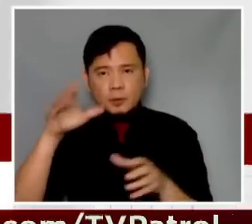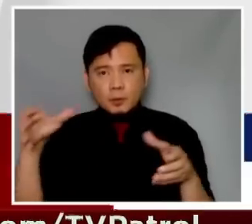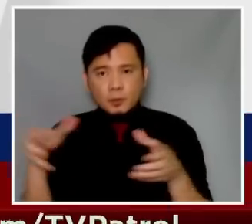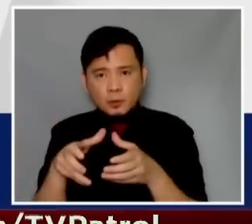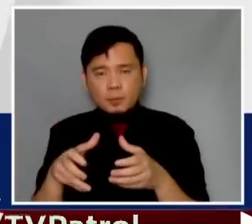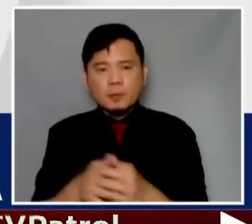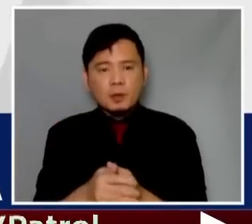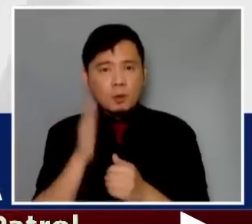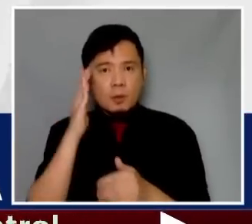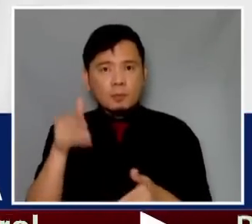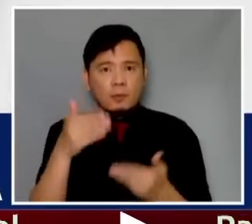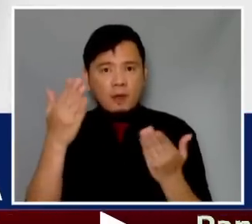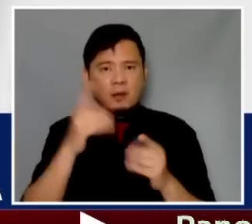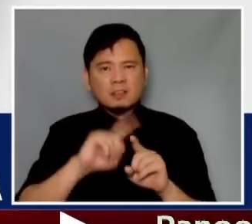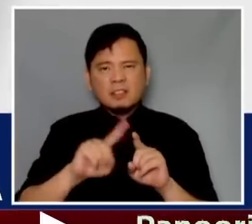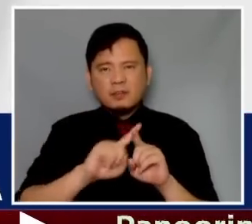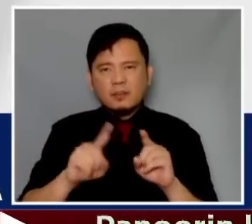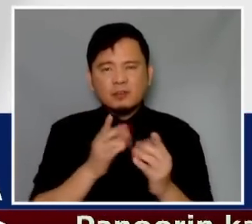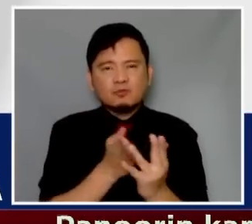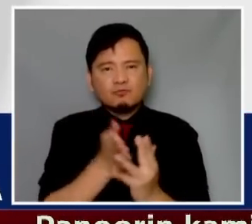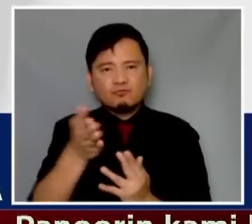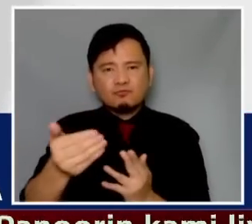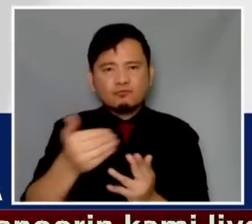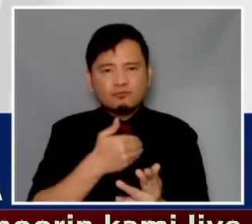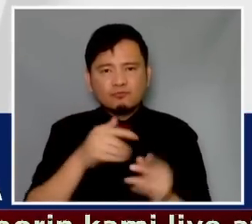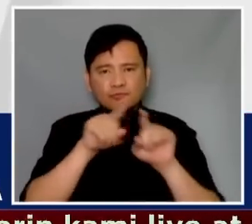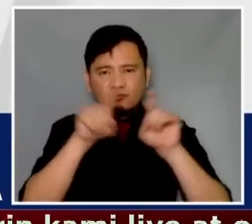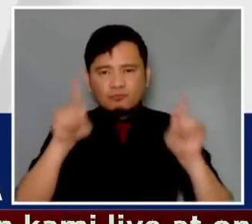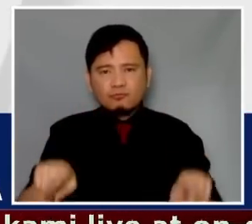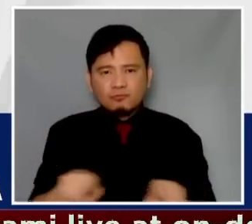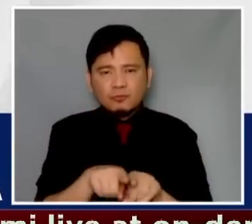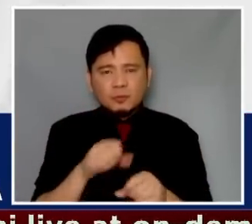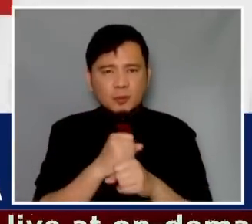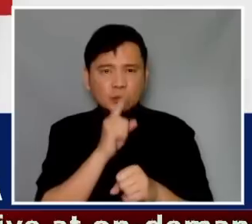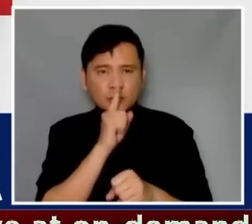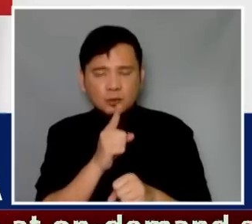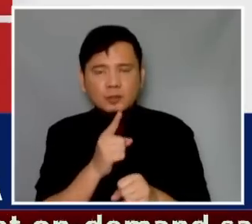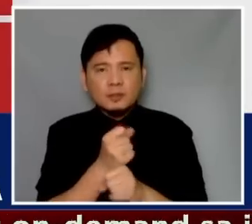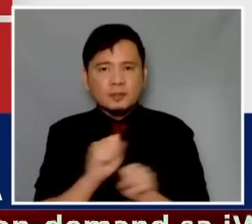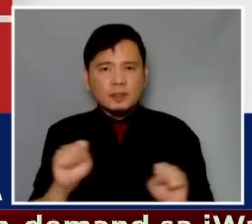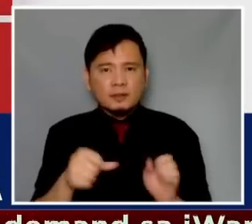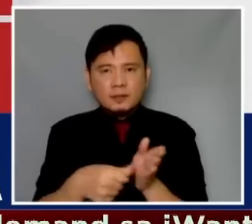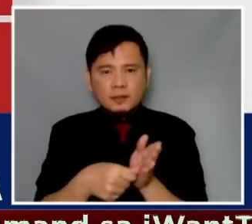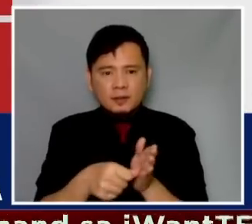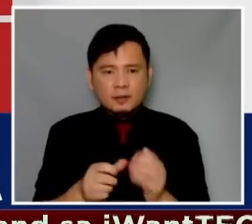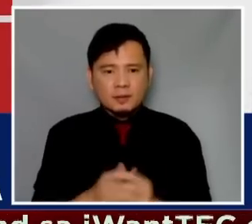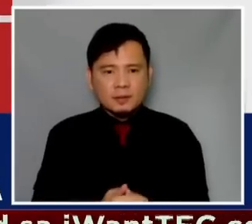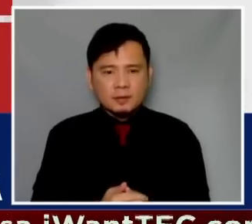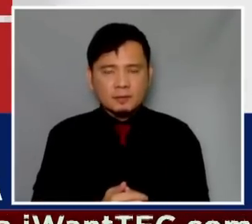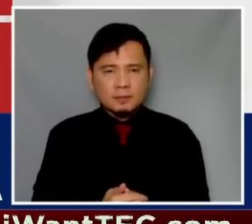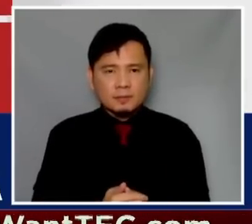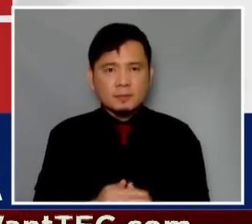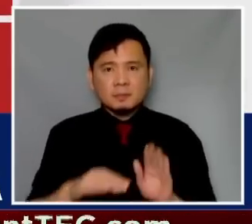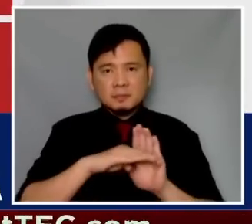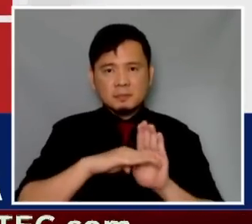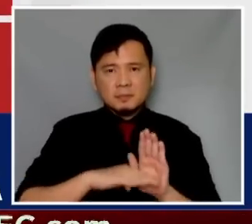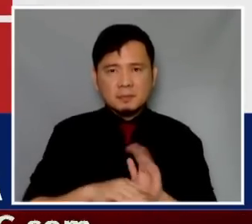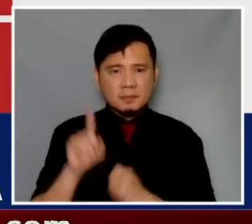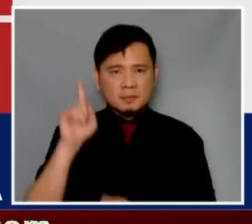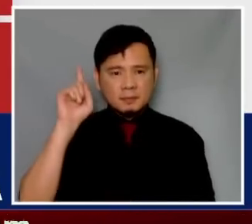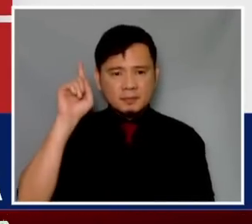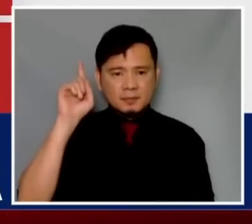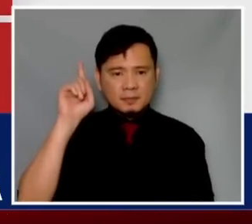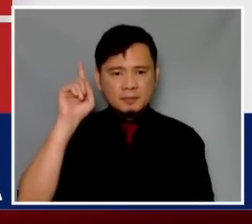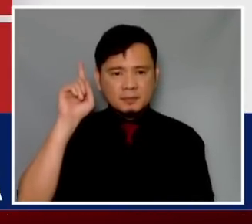server ng mga resulta ng botohan. Sa kanila rin manggagaling ang matutukoy na dominant majority at dominant minority party, habang 20 media lang